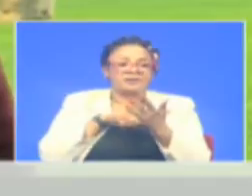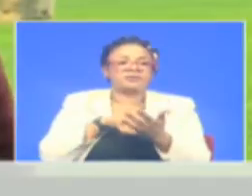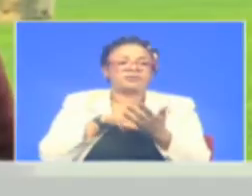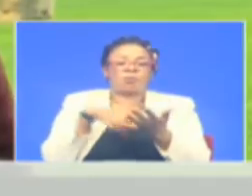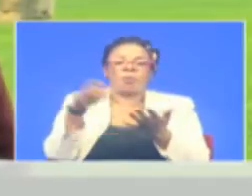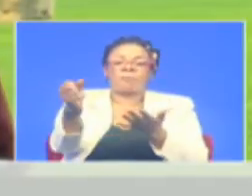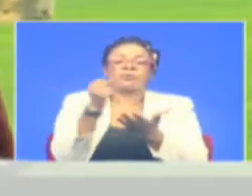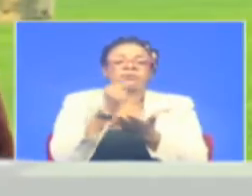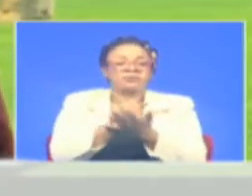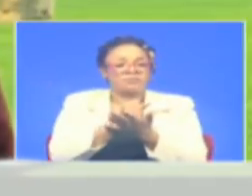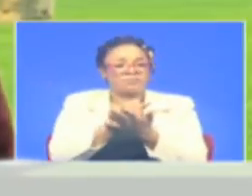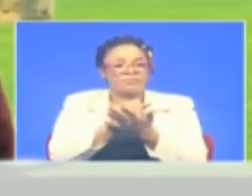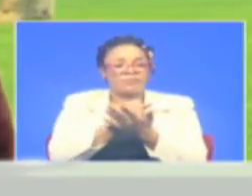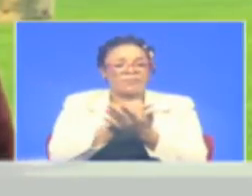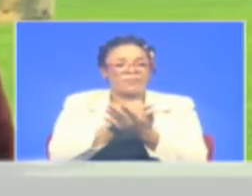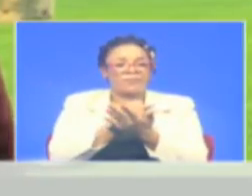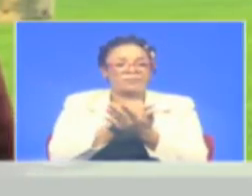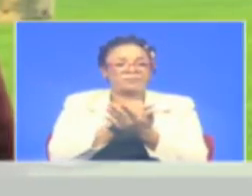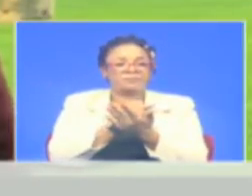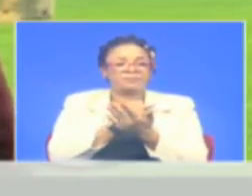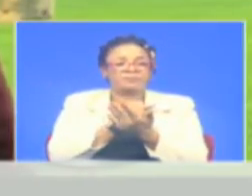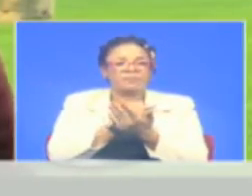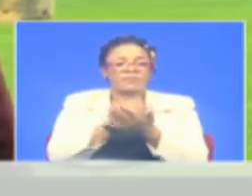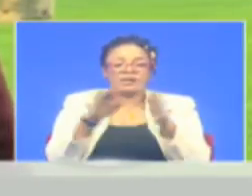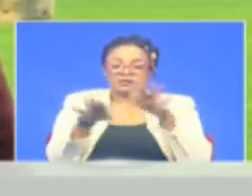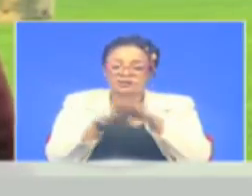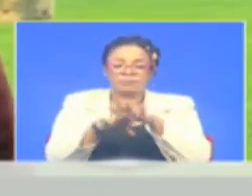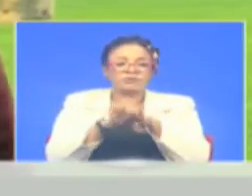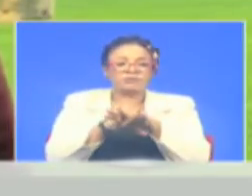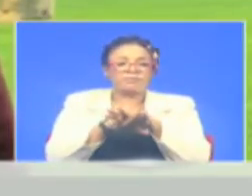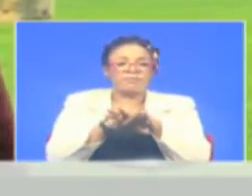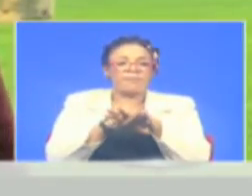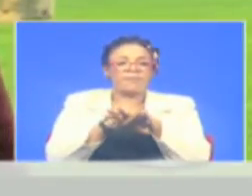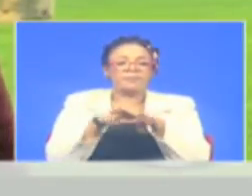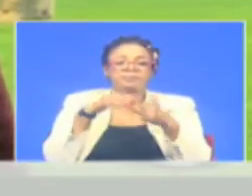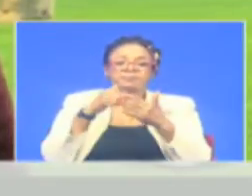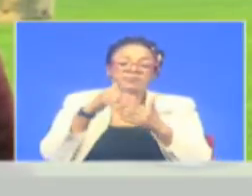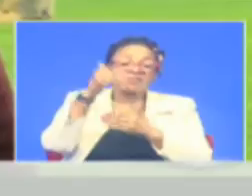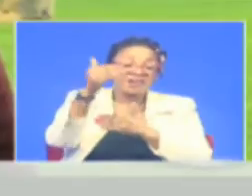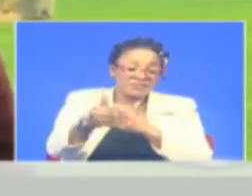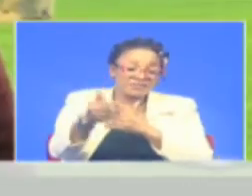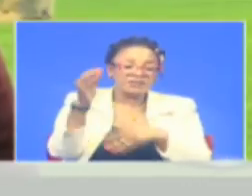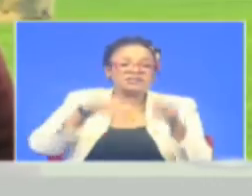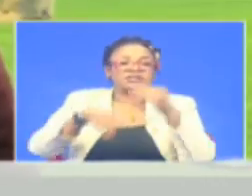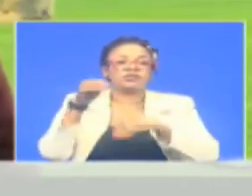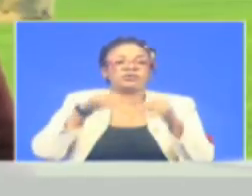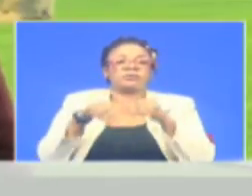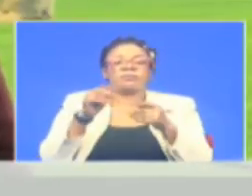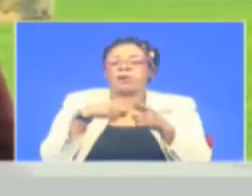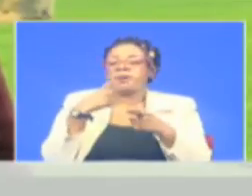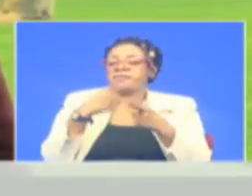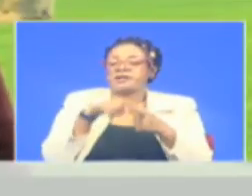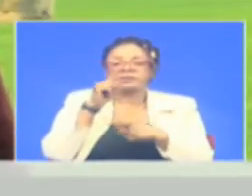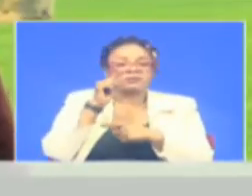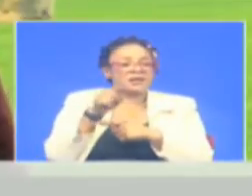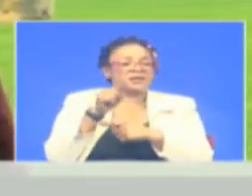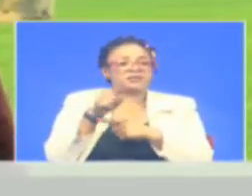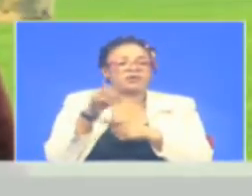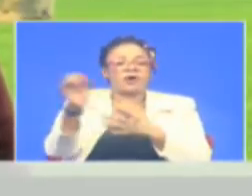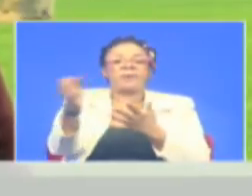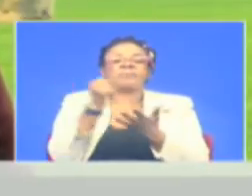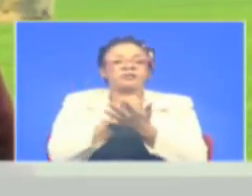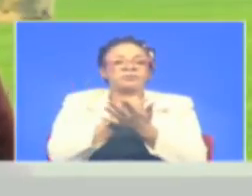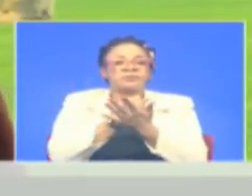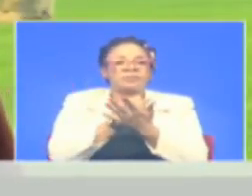appointing a deputy after elections, then that appointment should go to